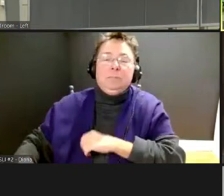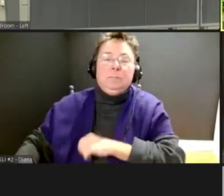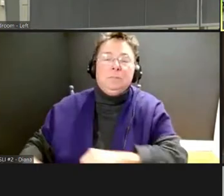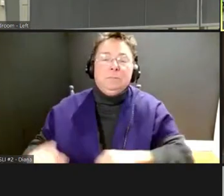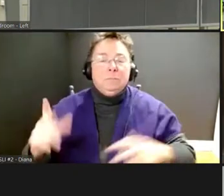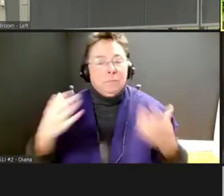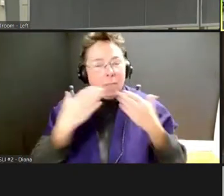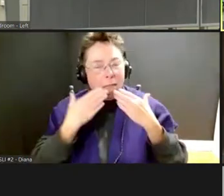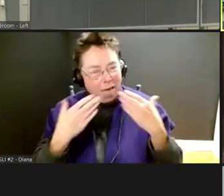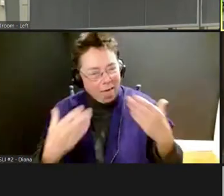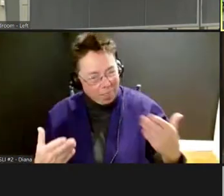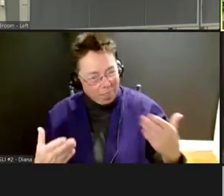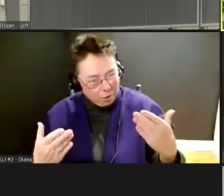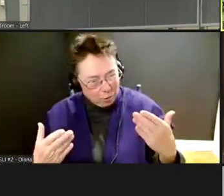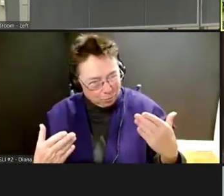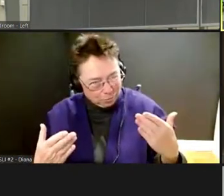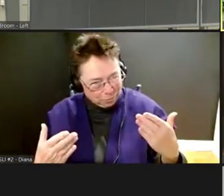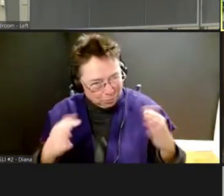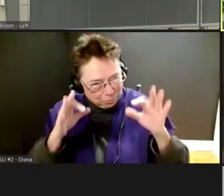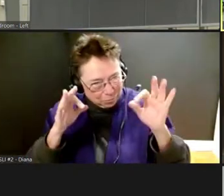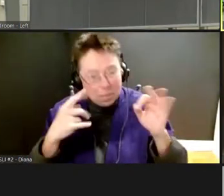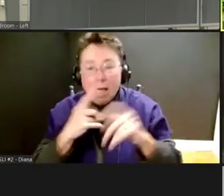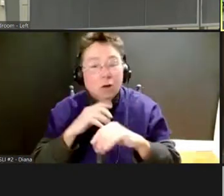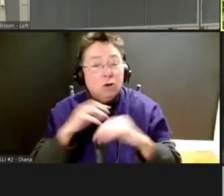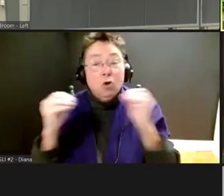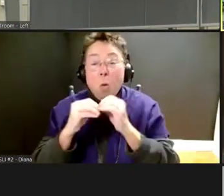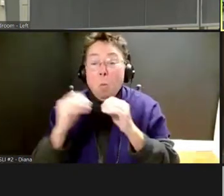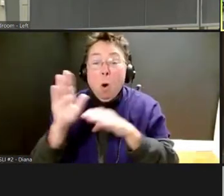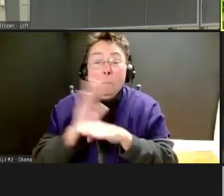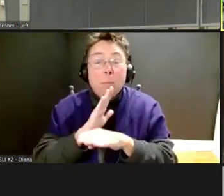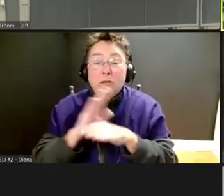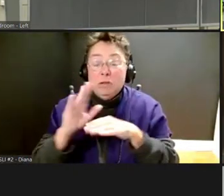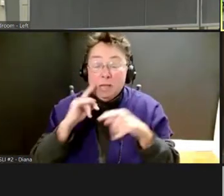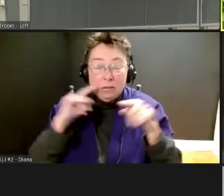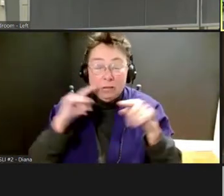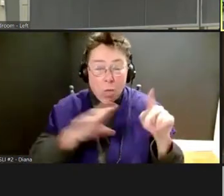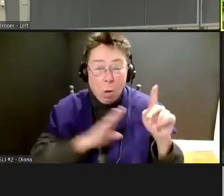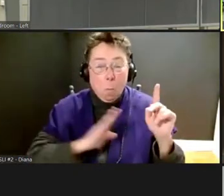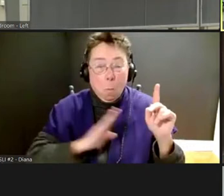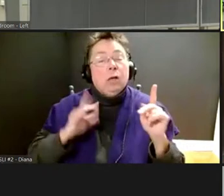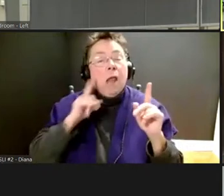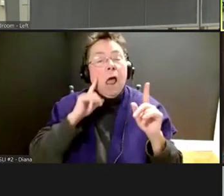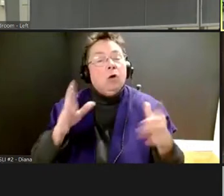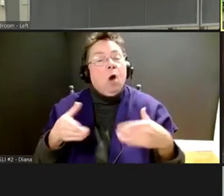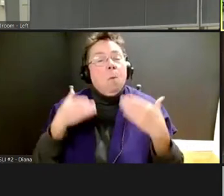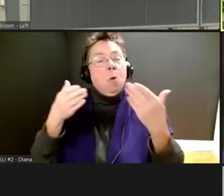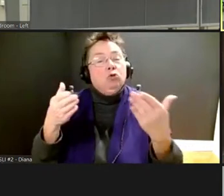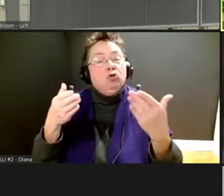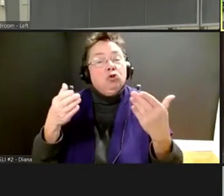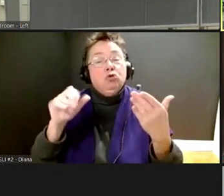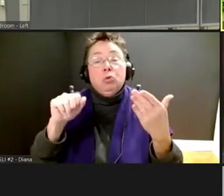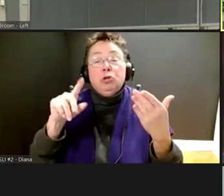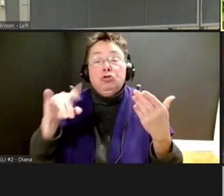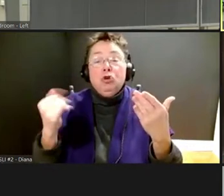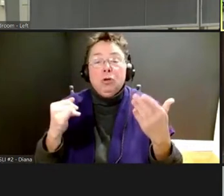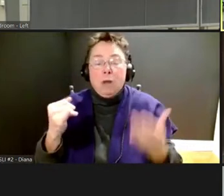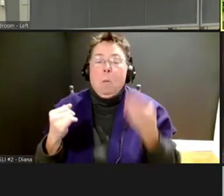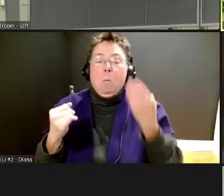Thank you. Since there is no further business to come before the board, may I have a motion to adjourn? So